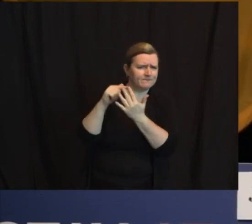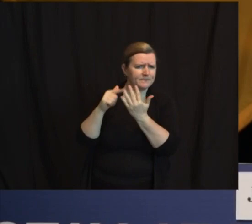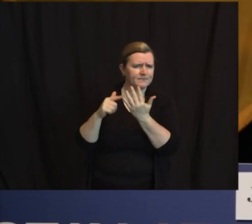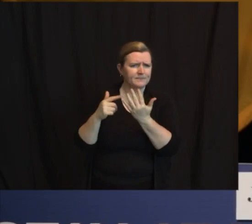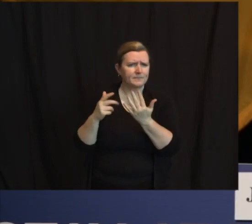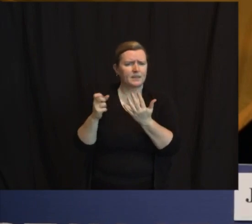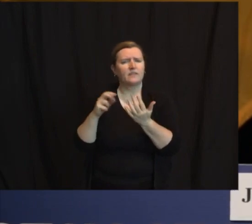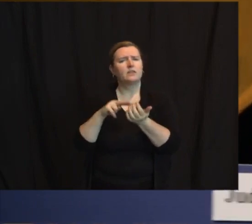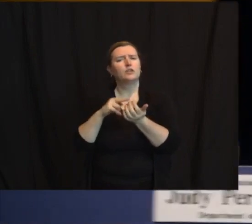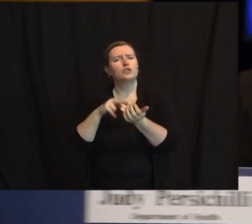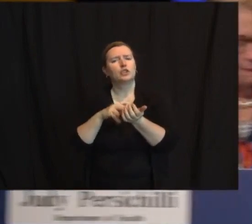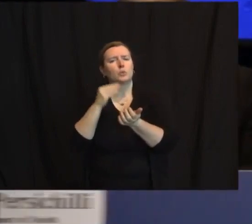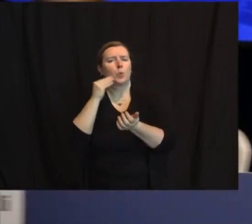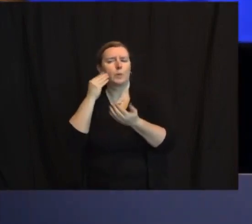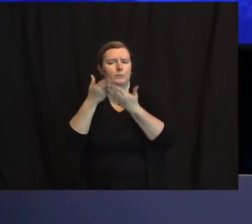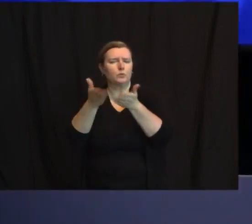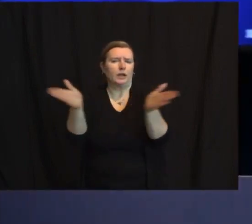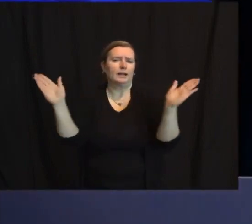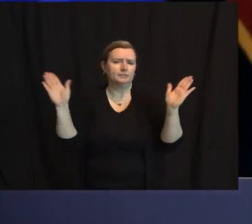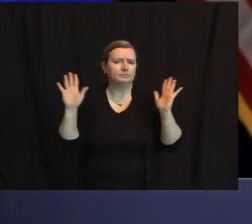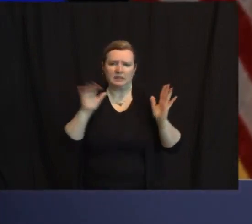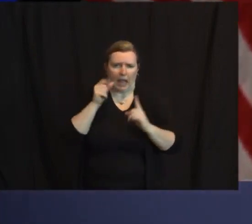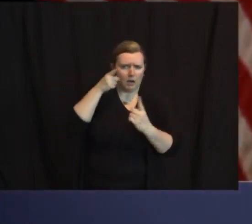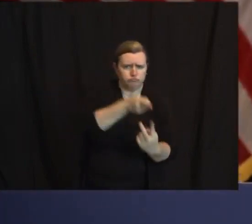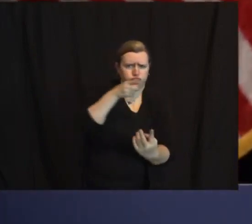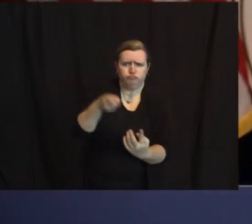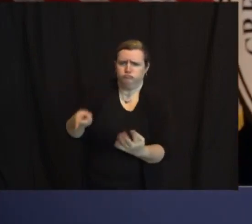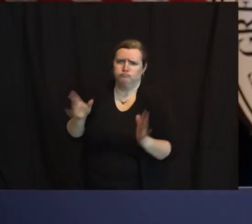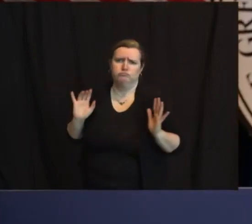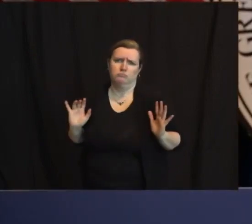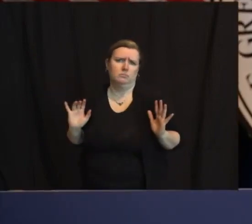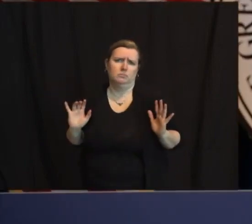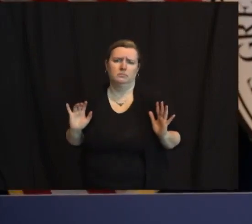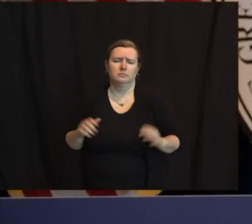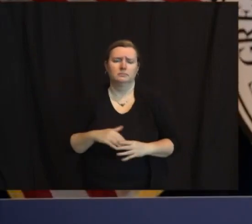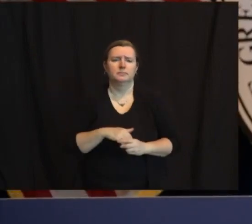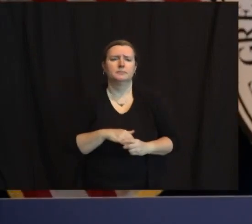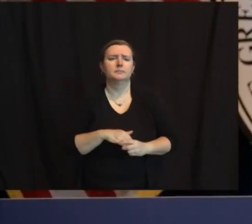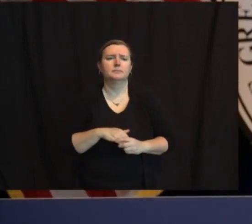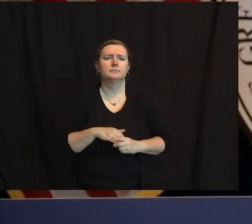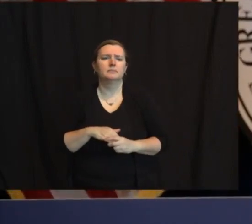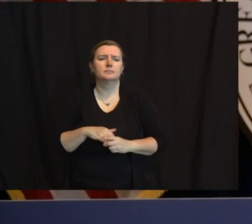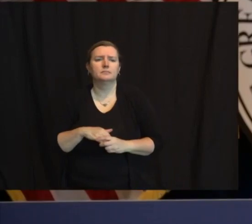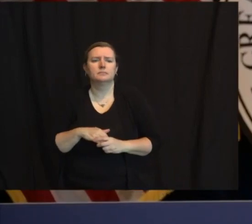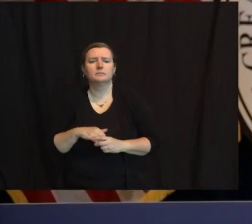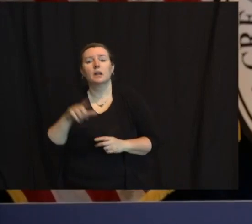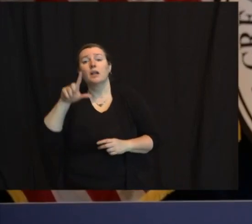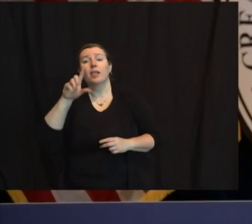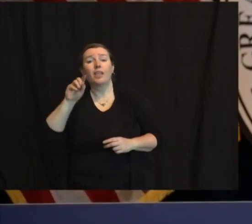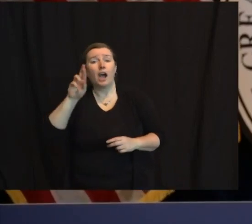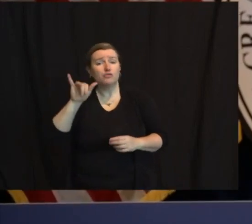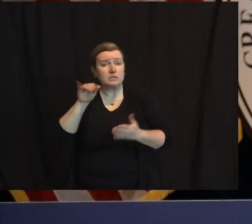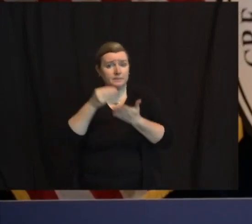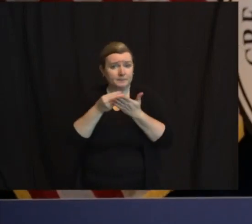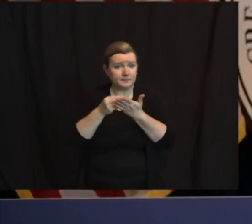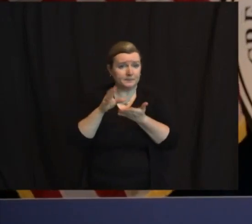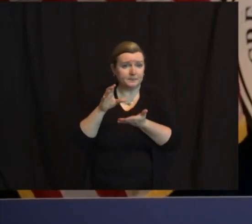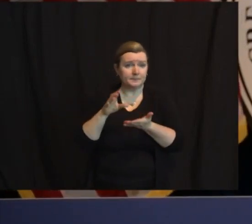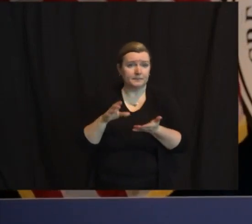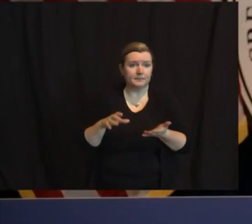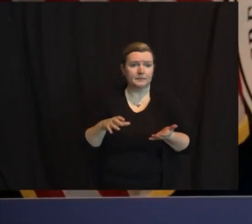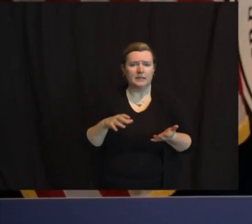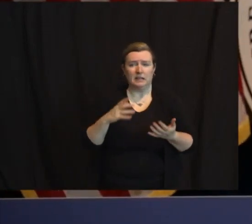Yeah. And we'll come back to you on the, or Nikita, on the lottery and the question in specific, if that's all